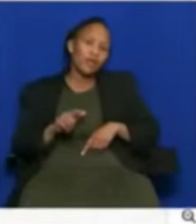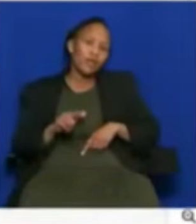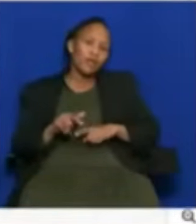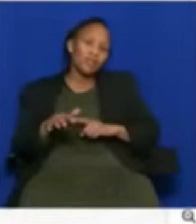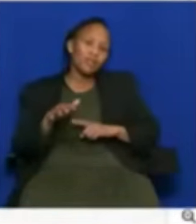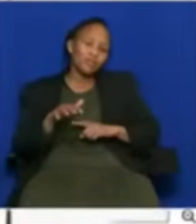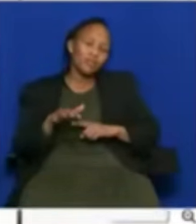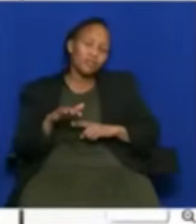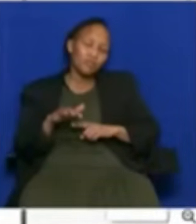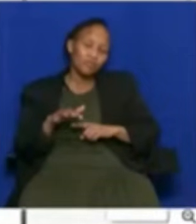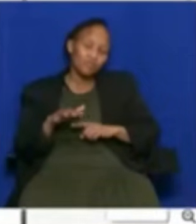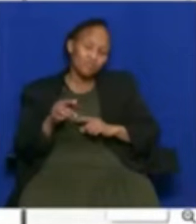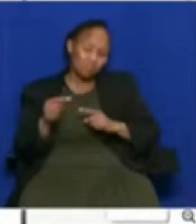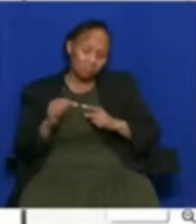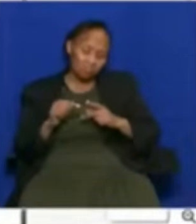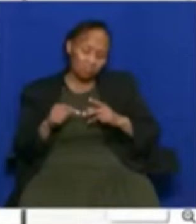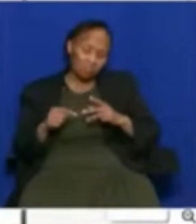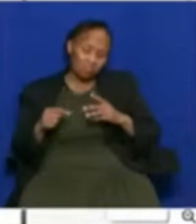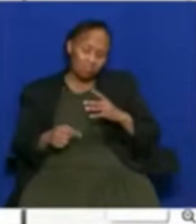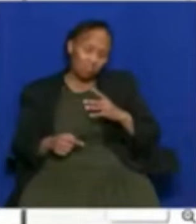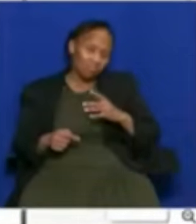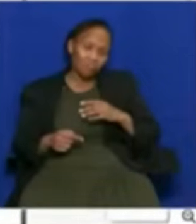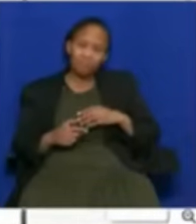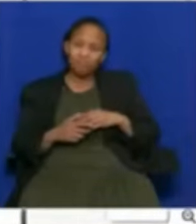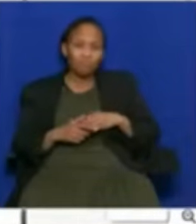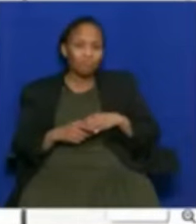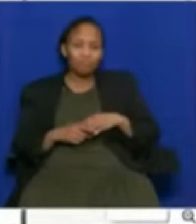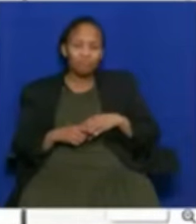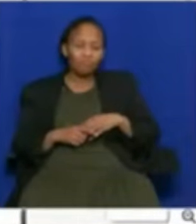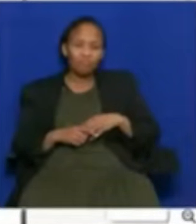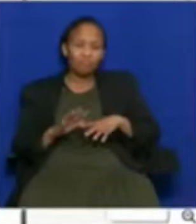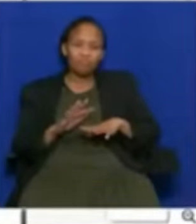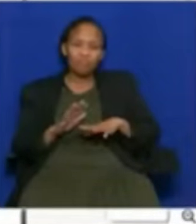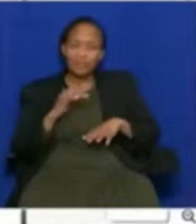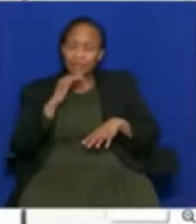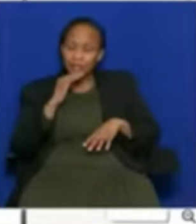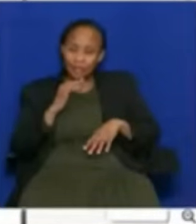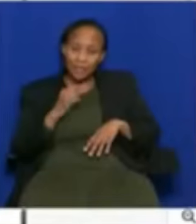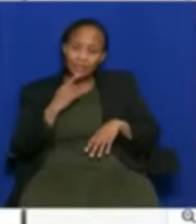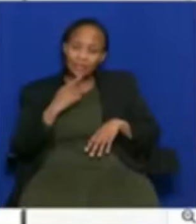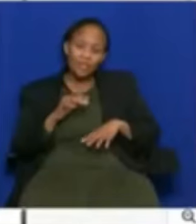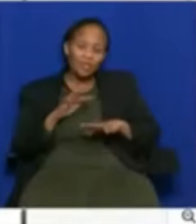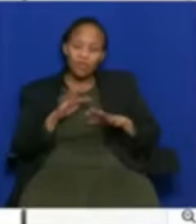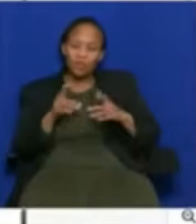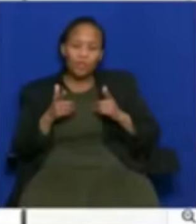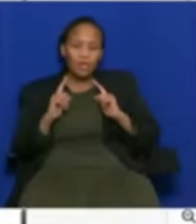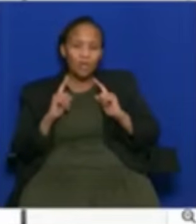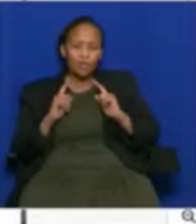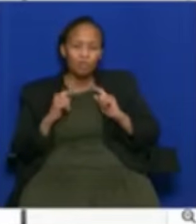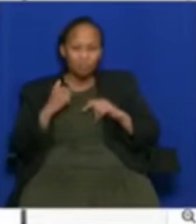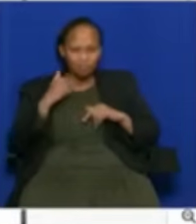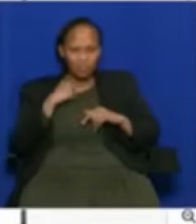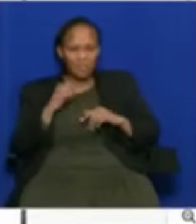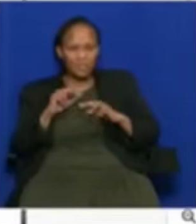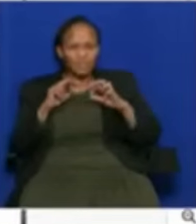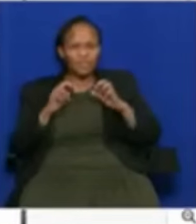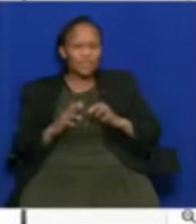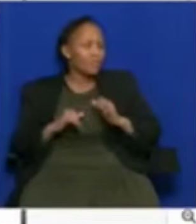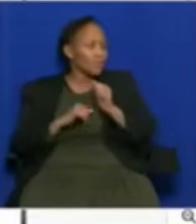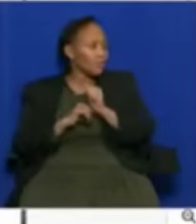put in as they're not allowed. So I, as the investigating officer, that is